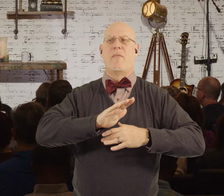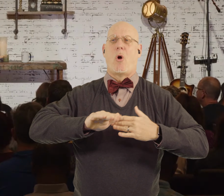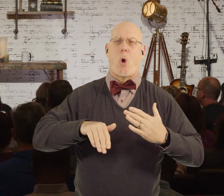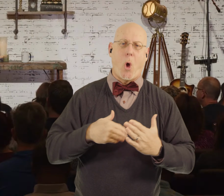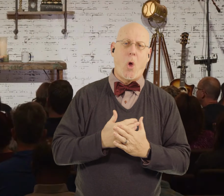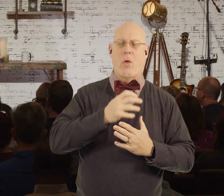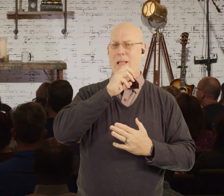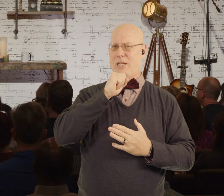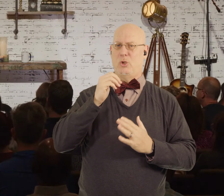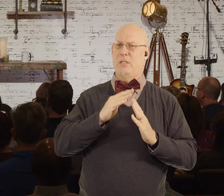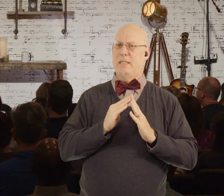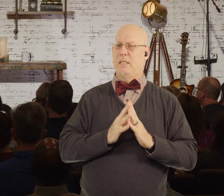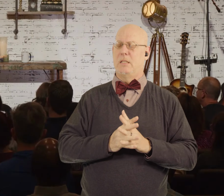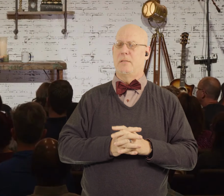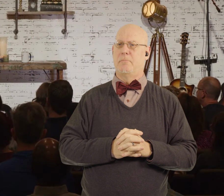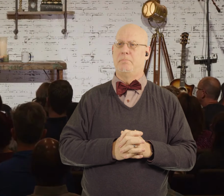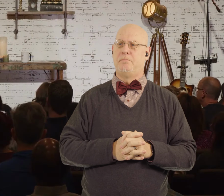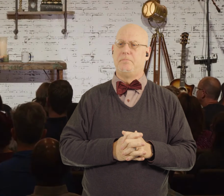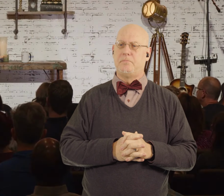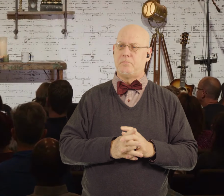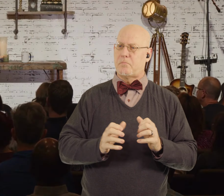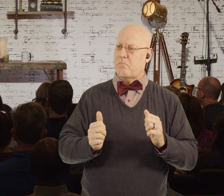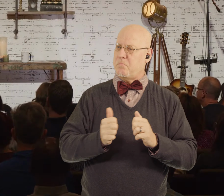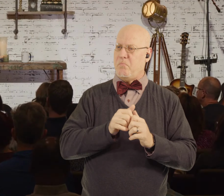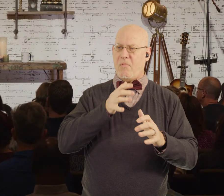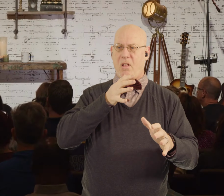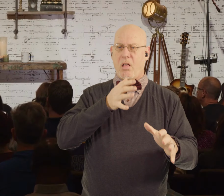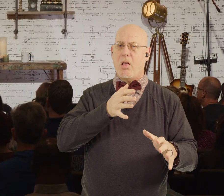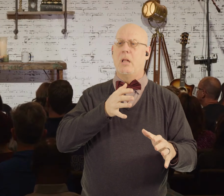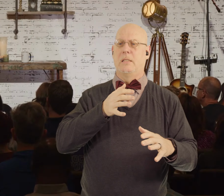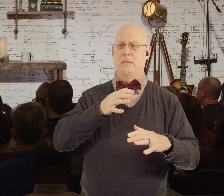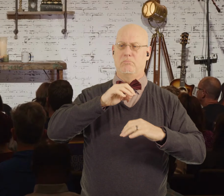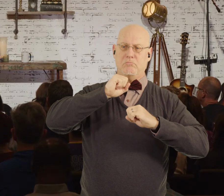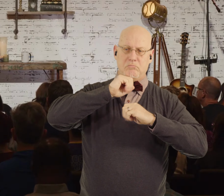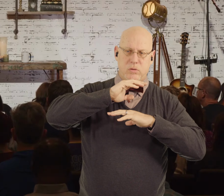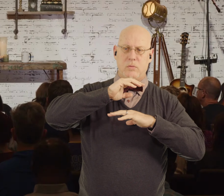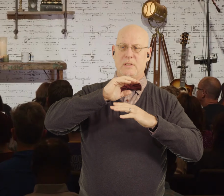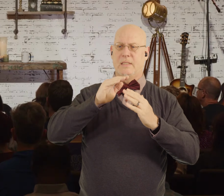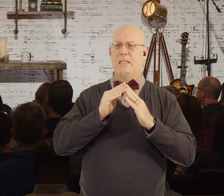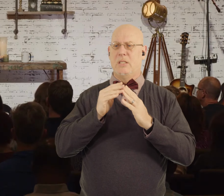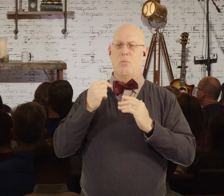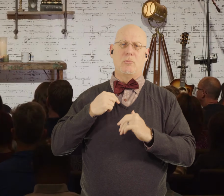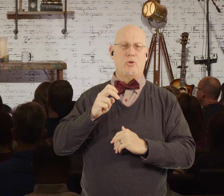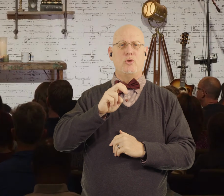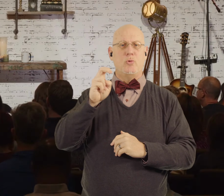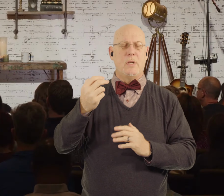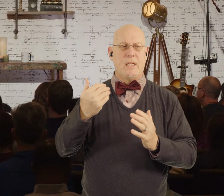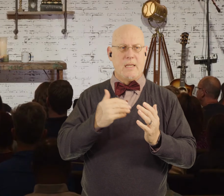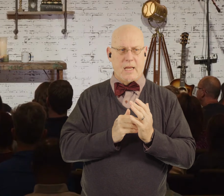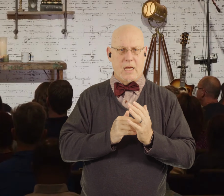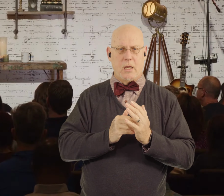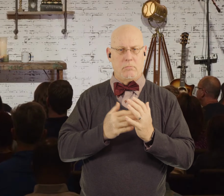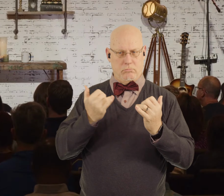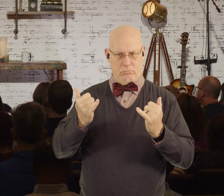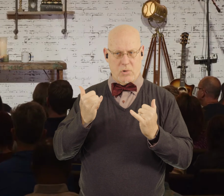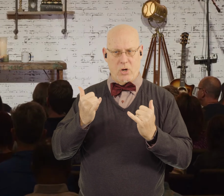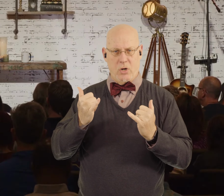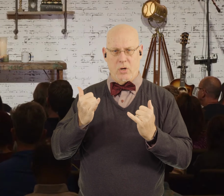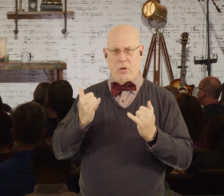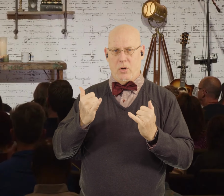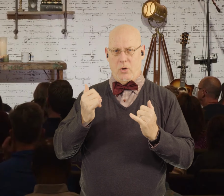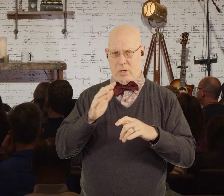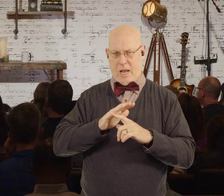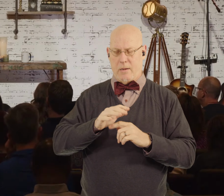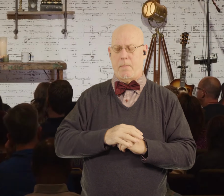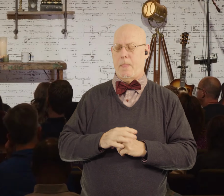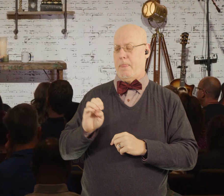the worst of all the ancient cities, the most deplorable. So, we're gonna do a little journey again, putting